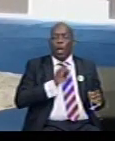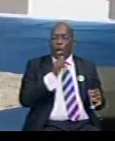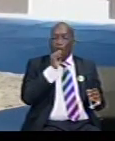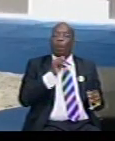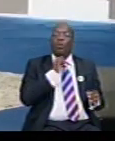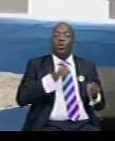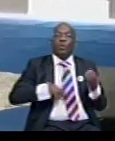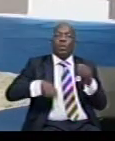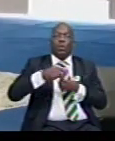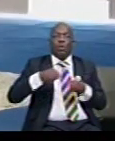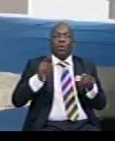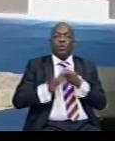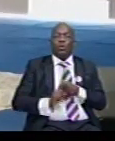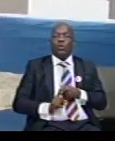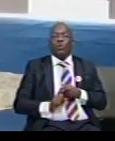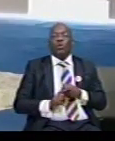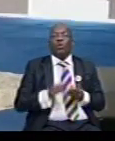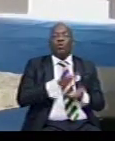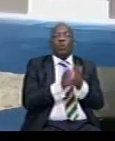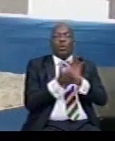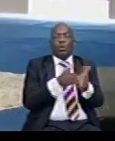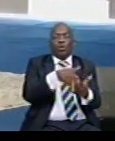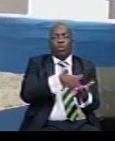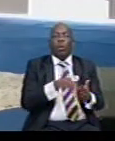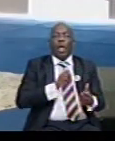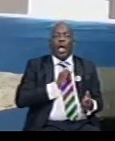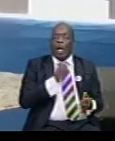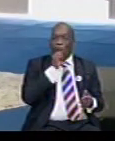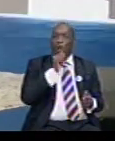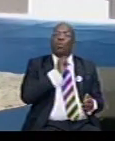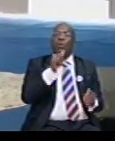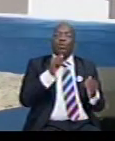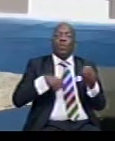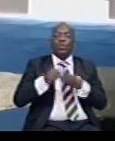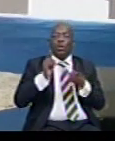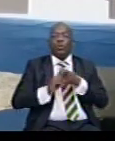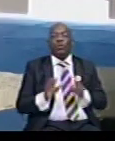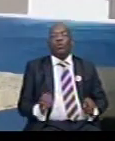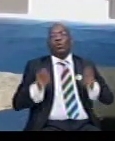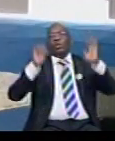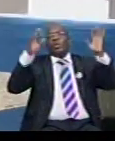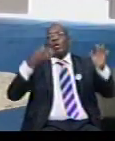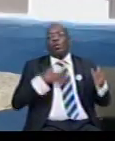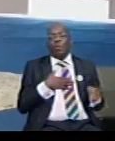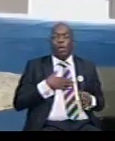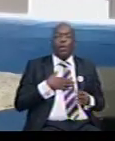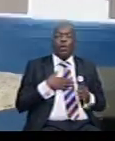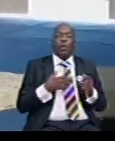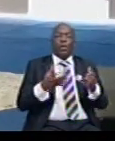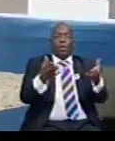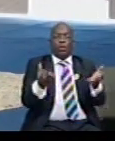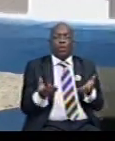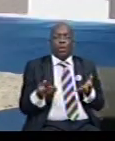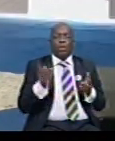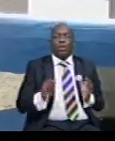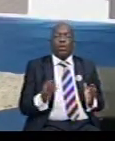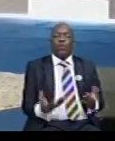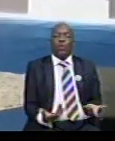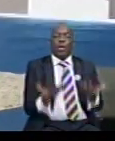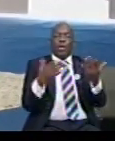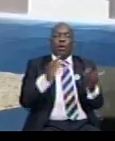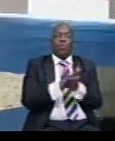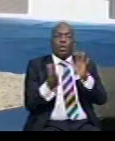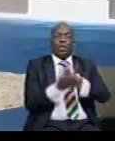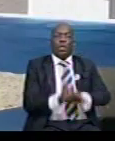crushed. I'm not about to give up my passion. As the fire grew hotter,